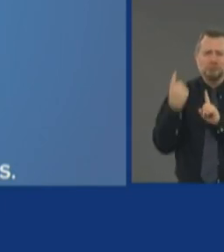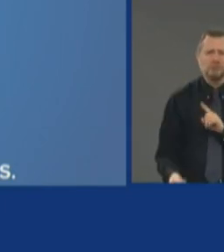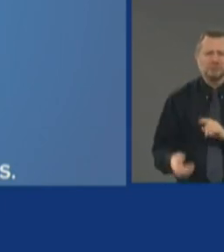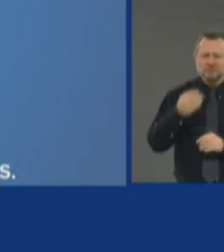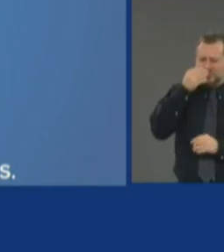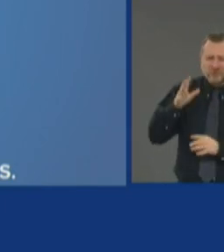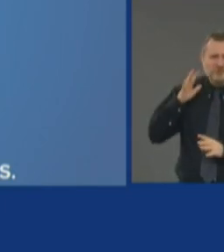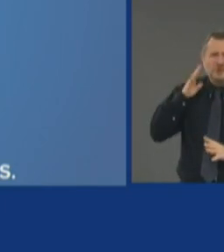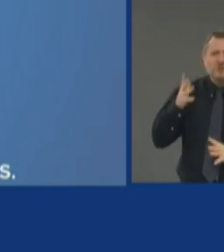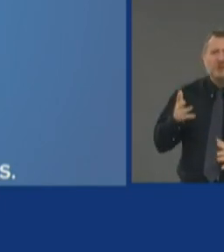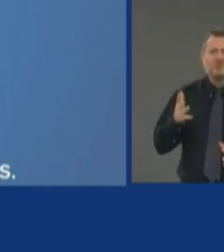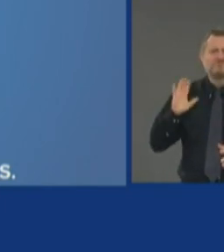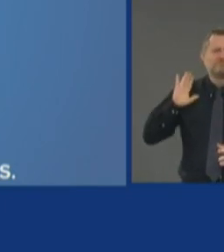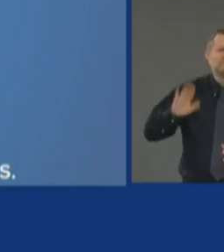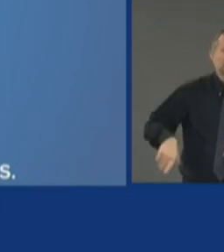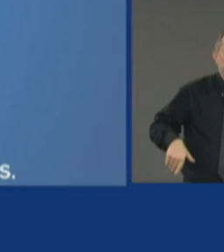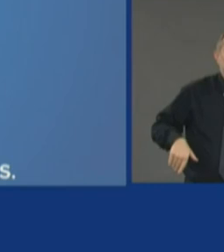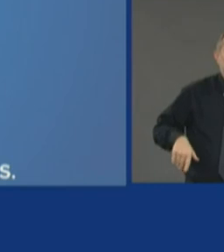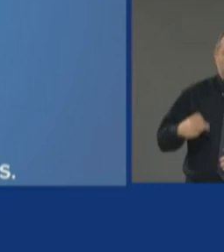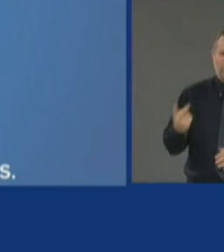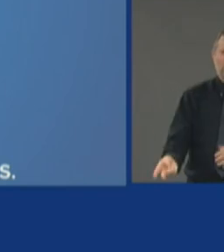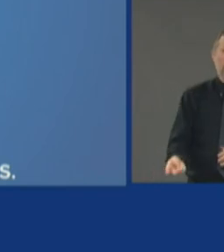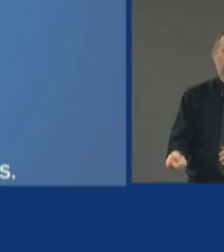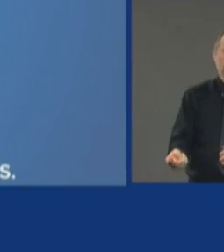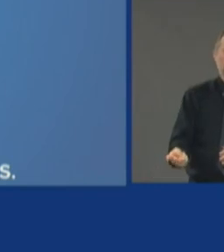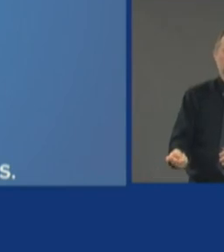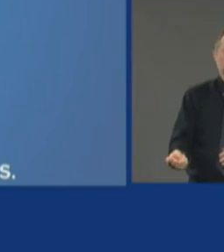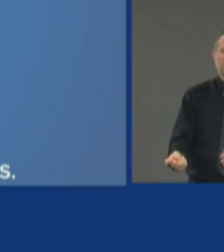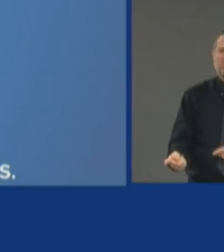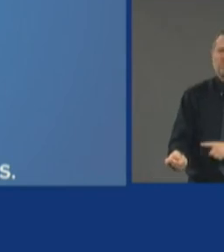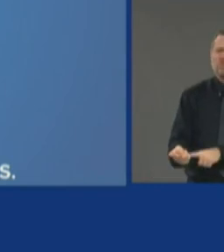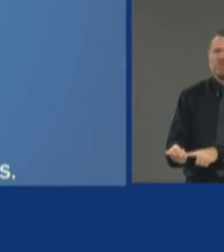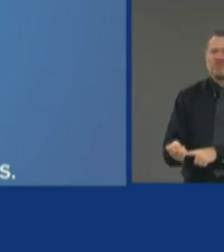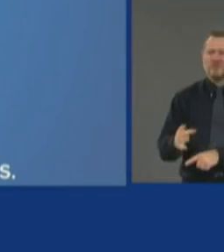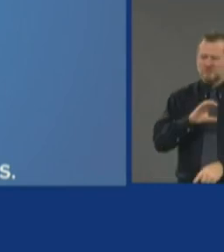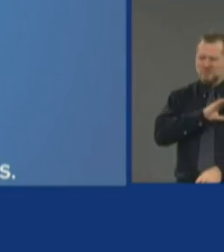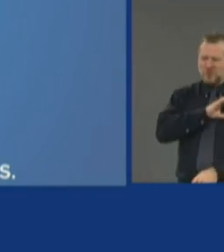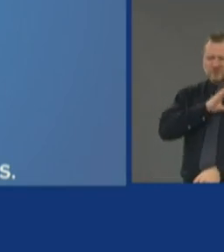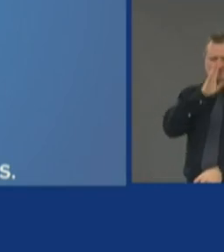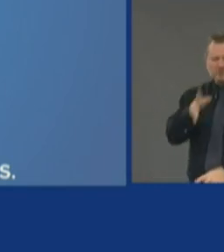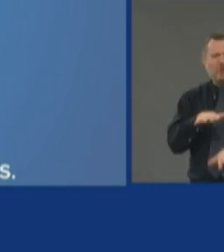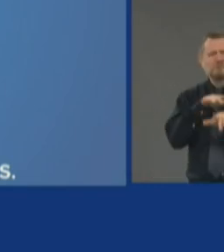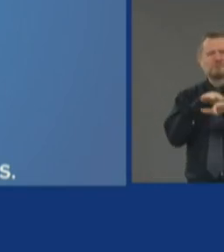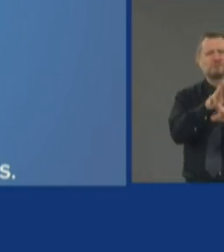And police officers walk by. It's just